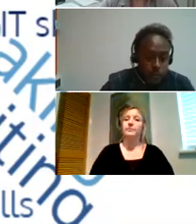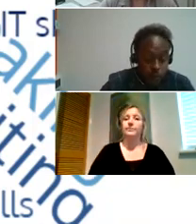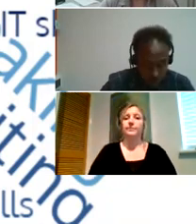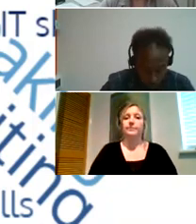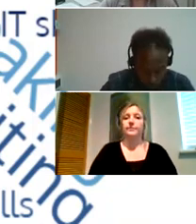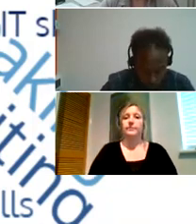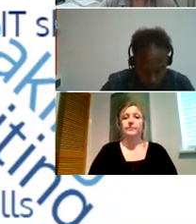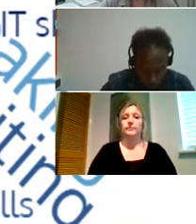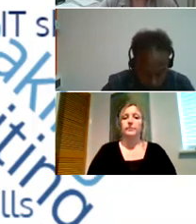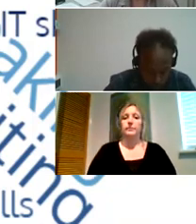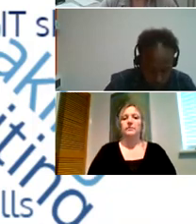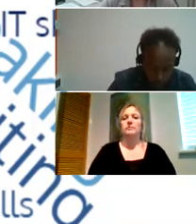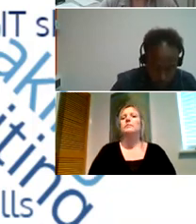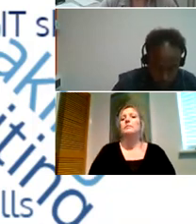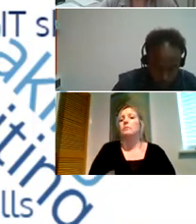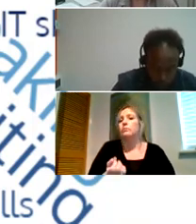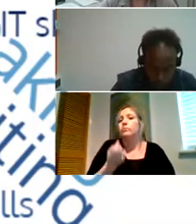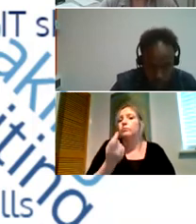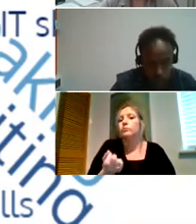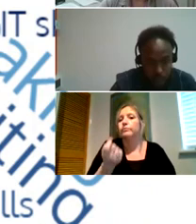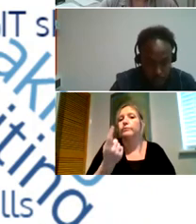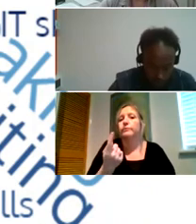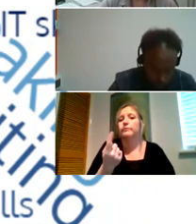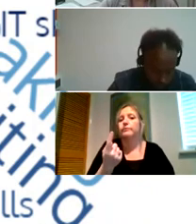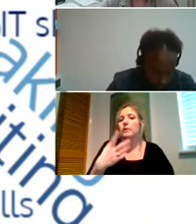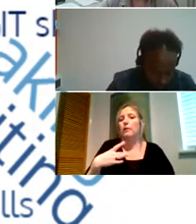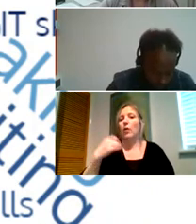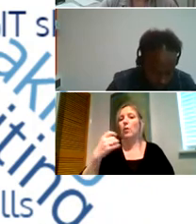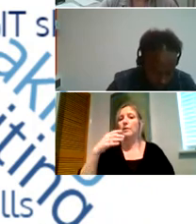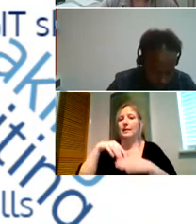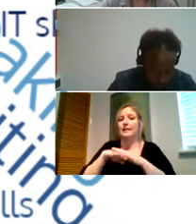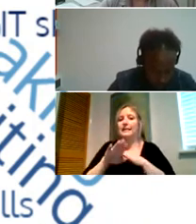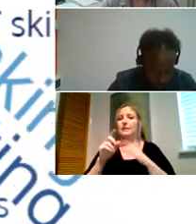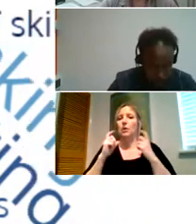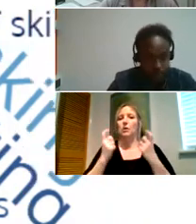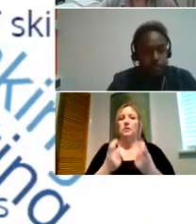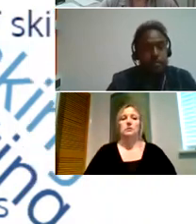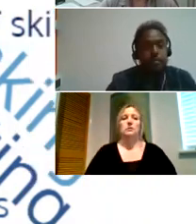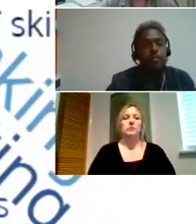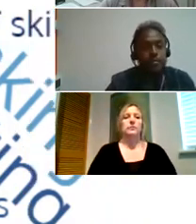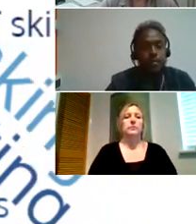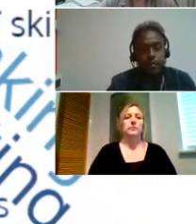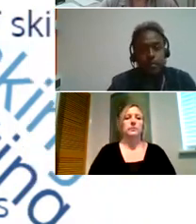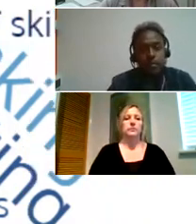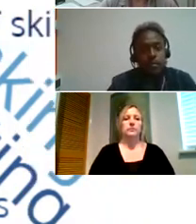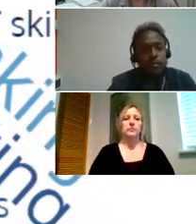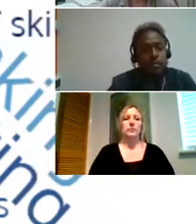volunteering roles within the college or with outside agencies. Next slide, please.